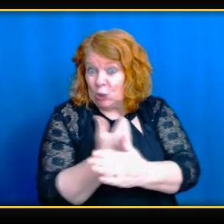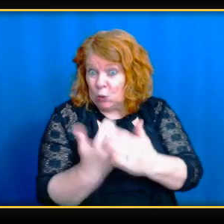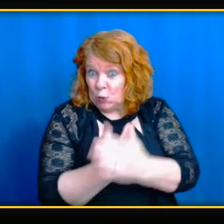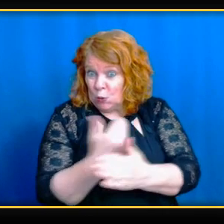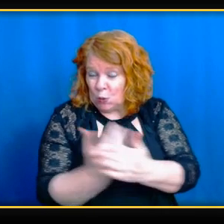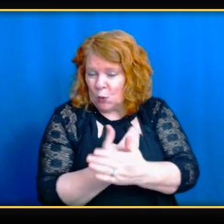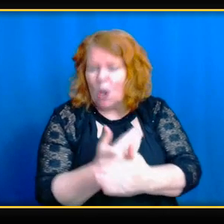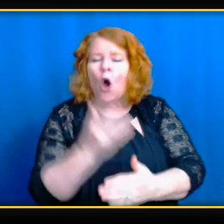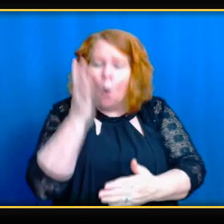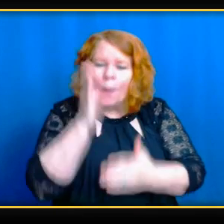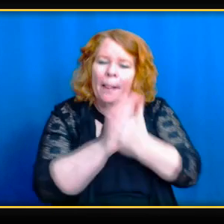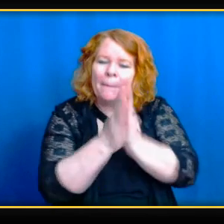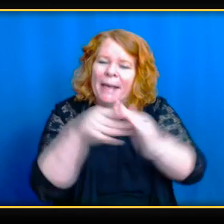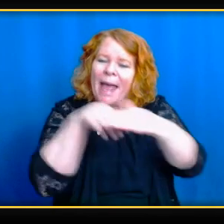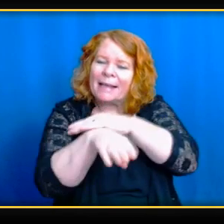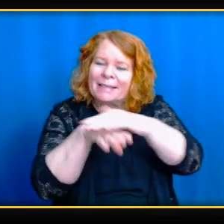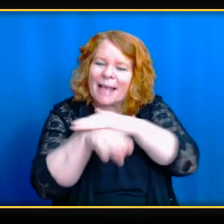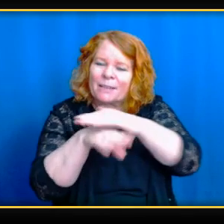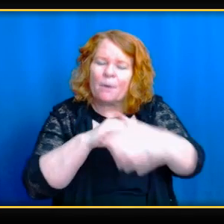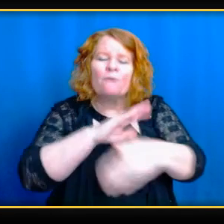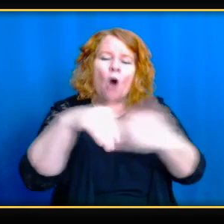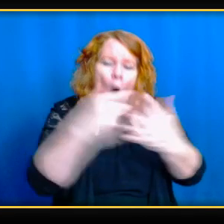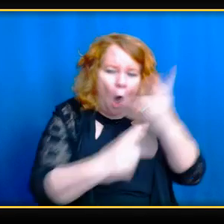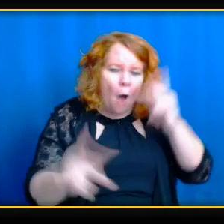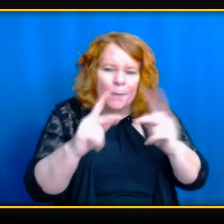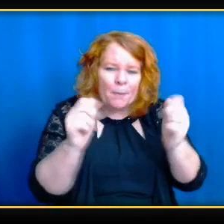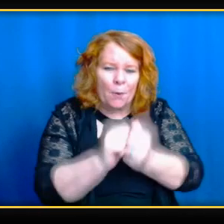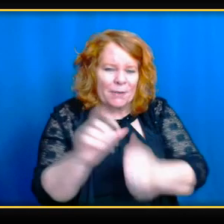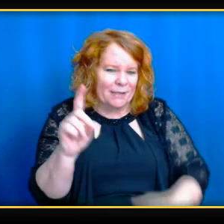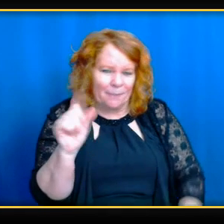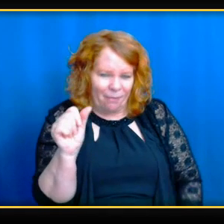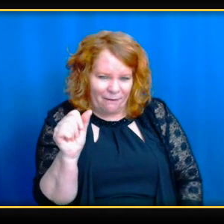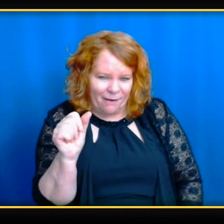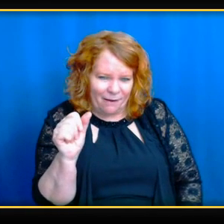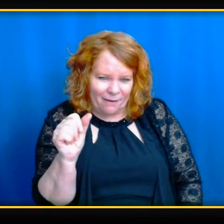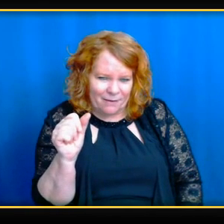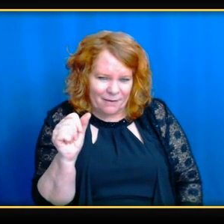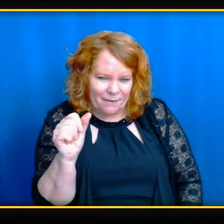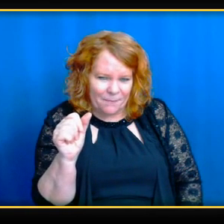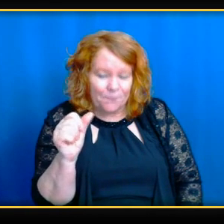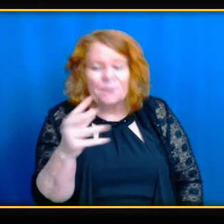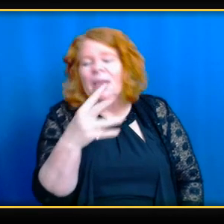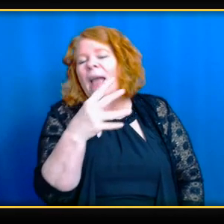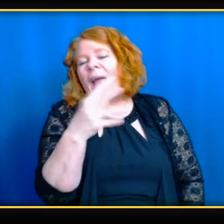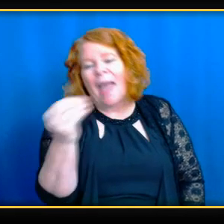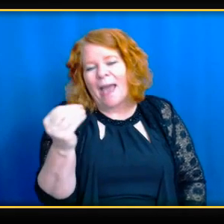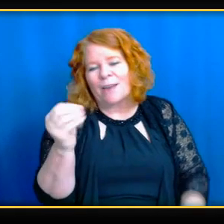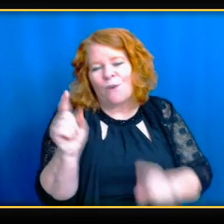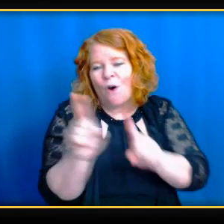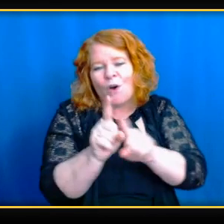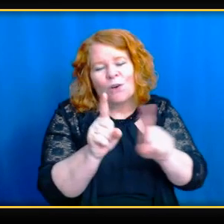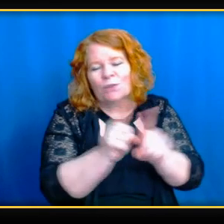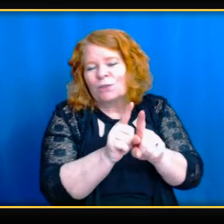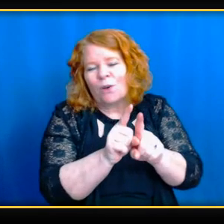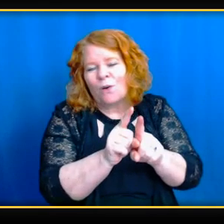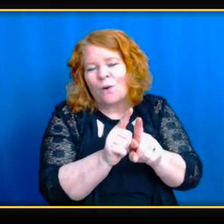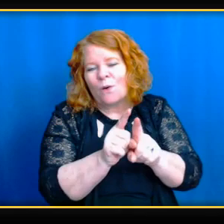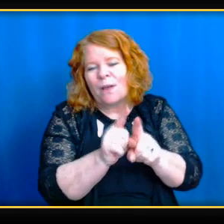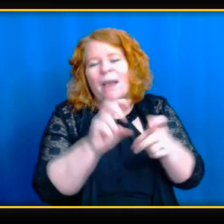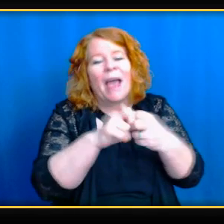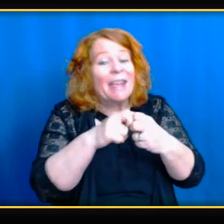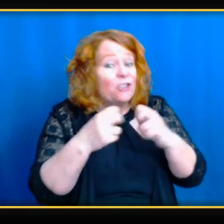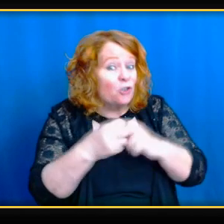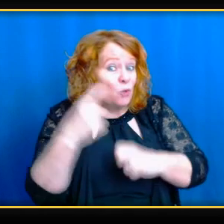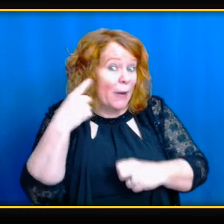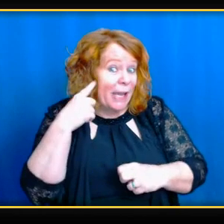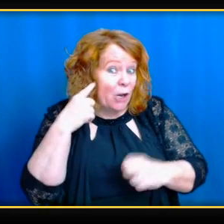accessible for all disabled individuals. And also issues that, we're hearing more about